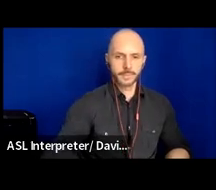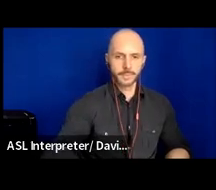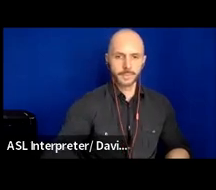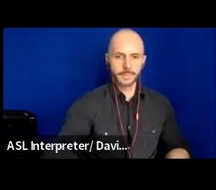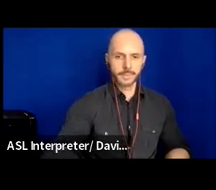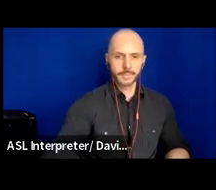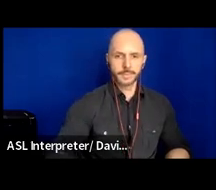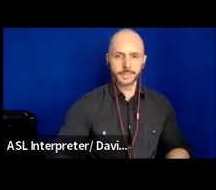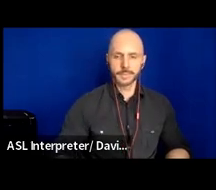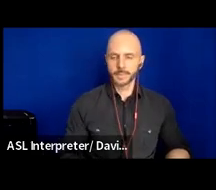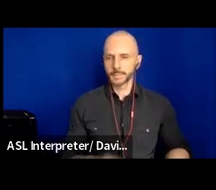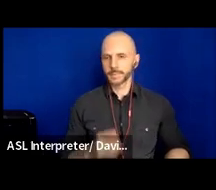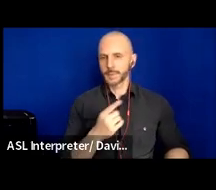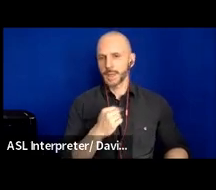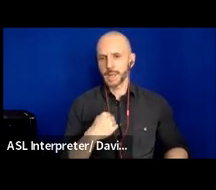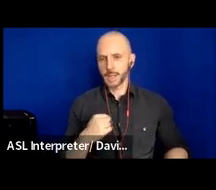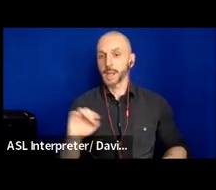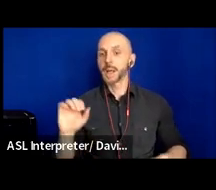get the right,